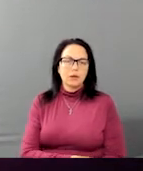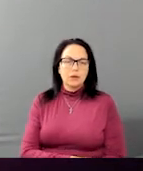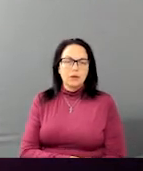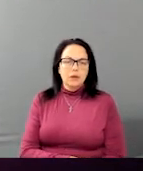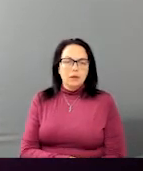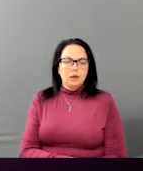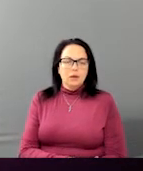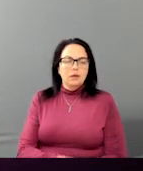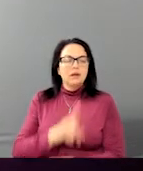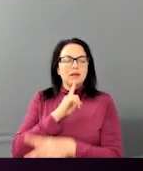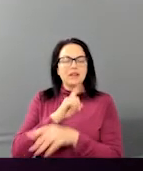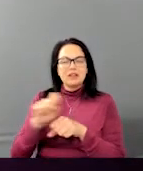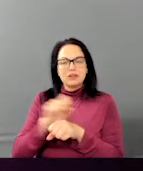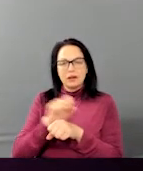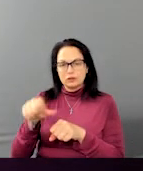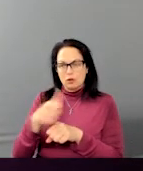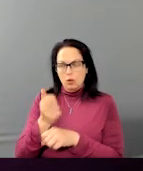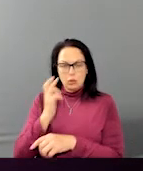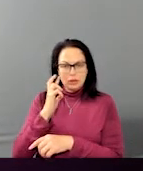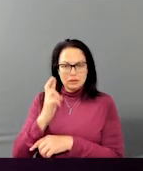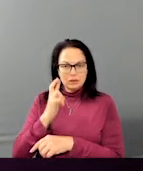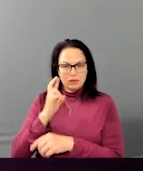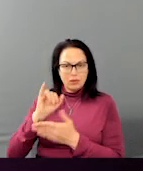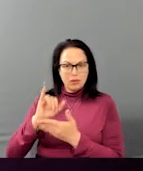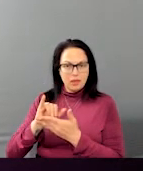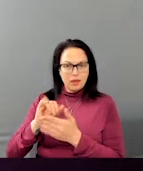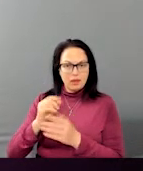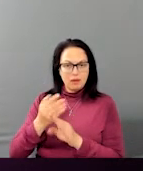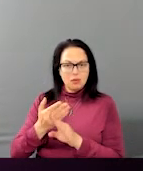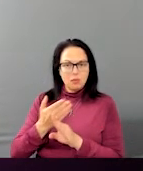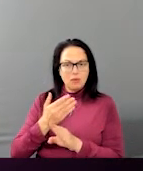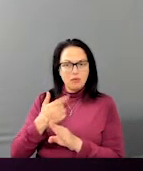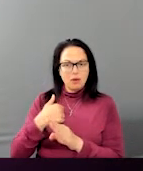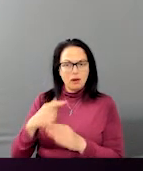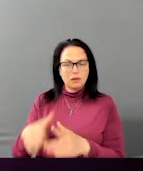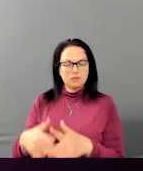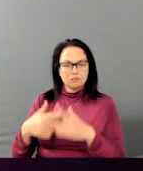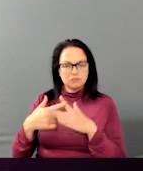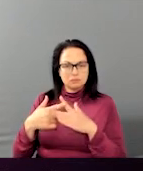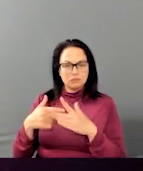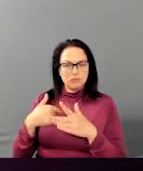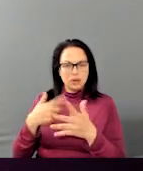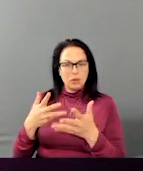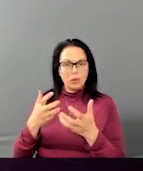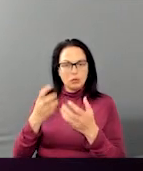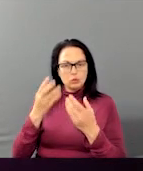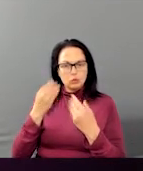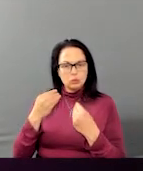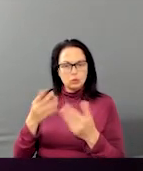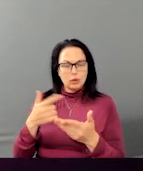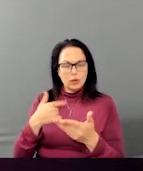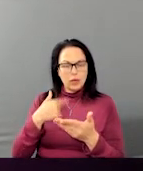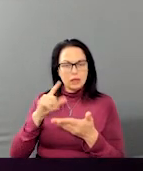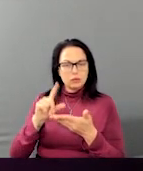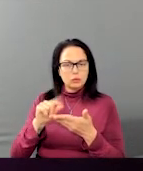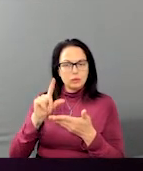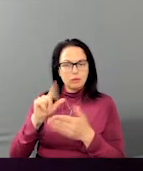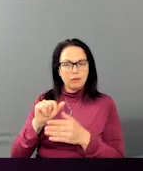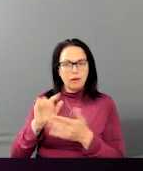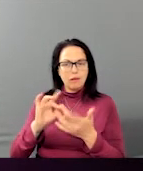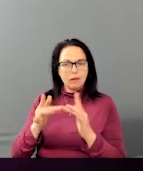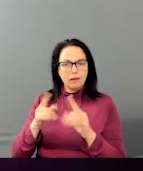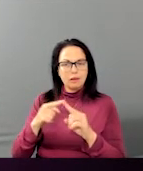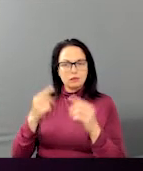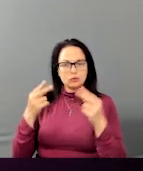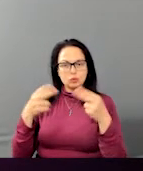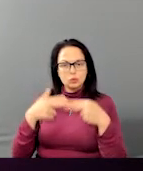There's actually other reasons for that. So quickly before, though, I get started into that, I want to let you know that I tweeted out a link to the slides. So